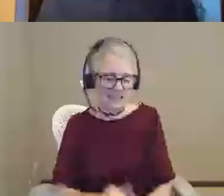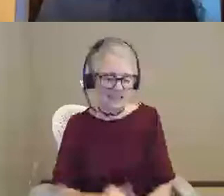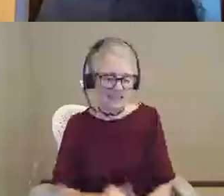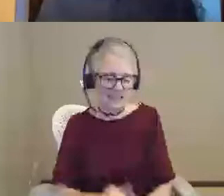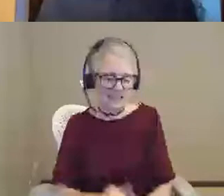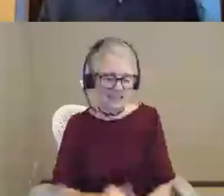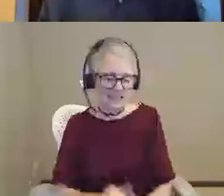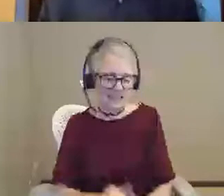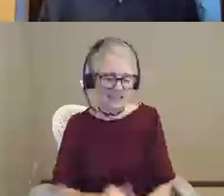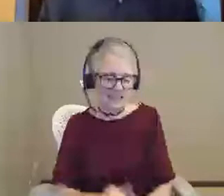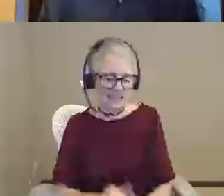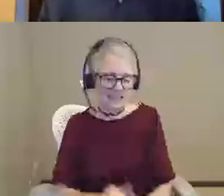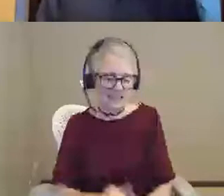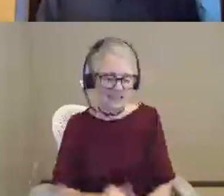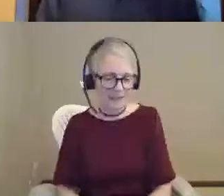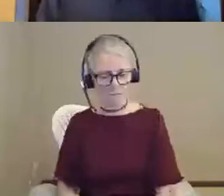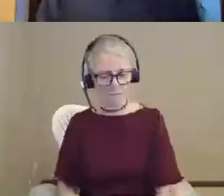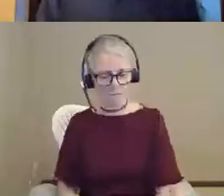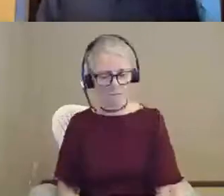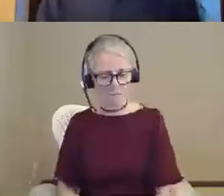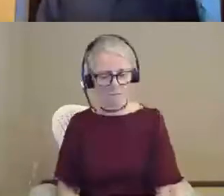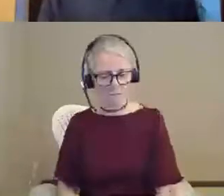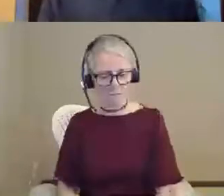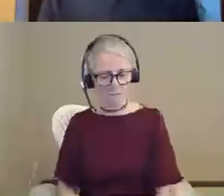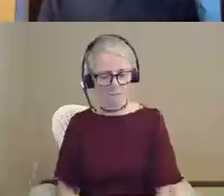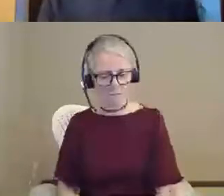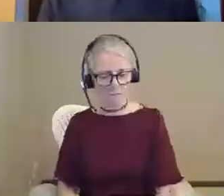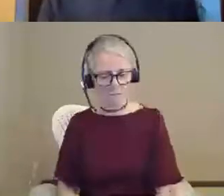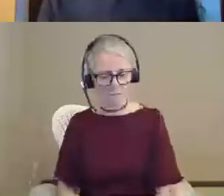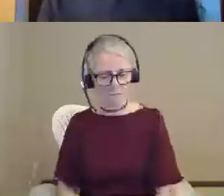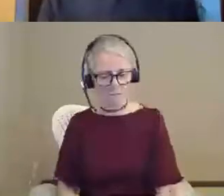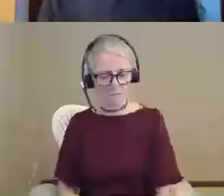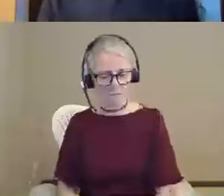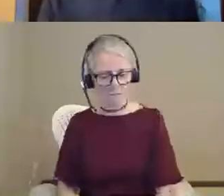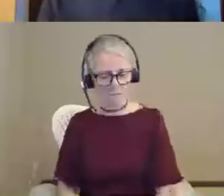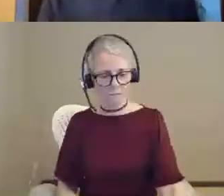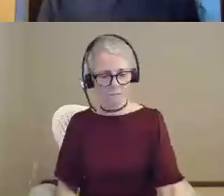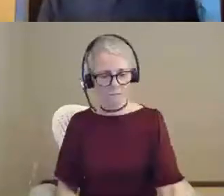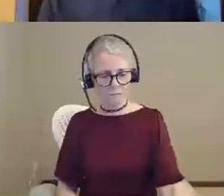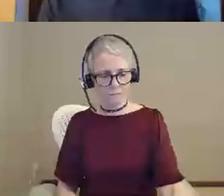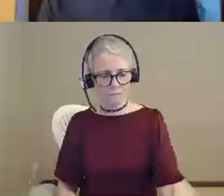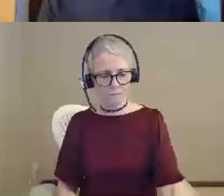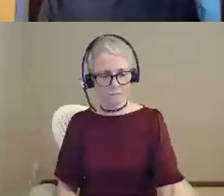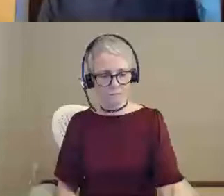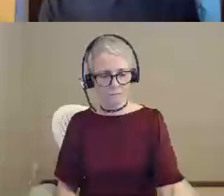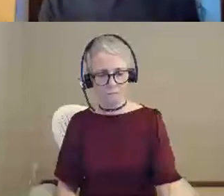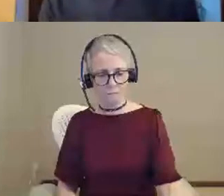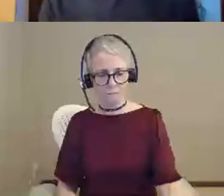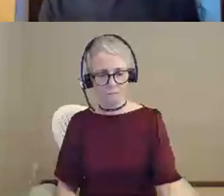Great. So I think it might be worth sort of moving our discussion on and having a look at